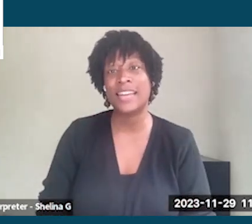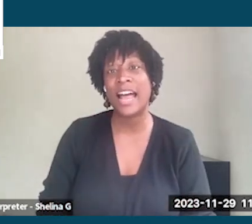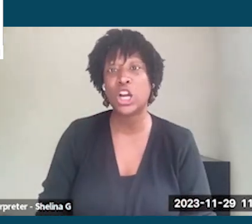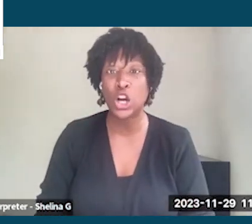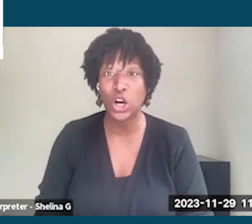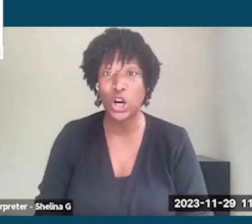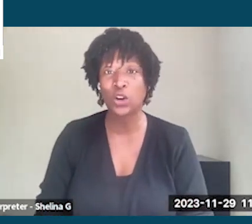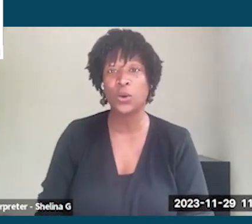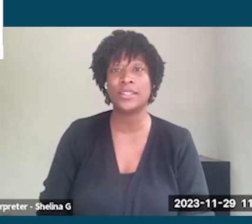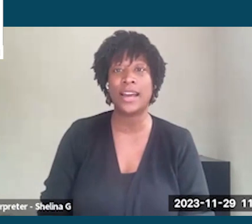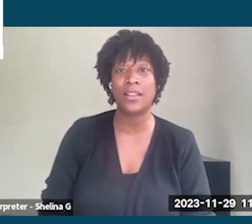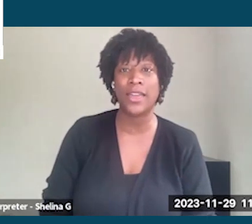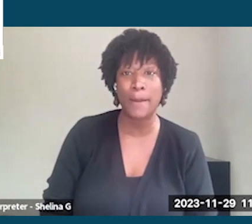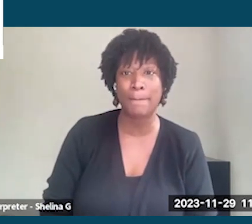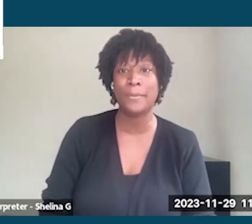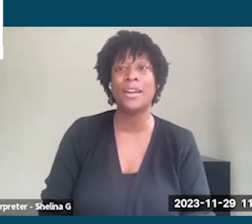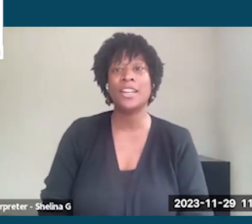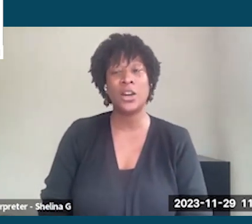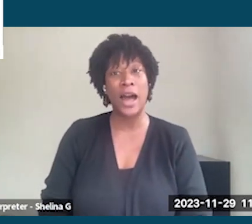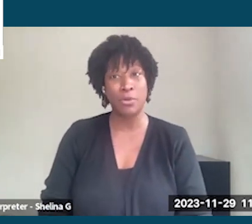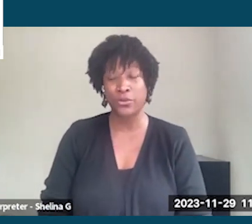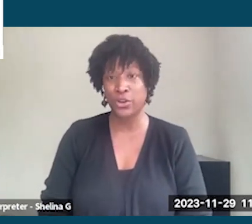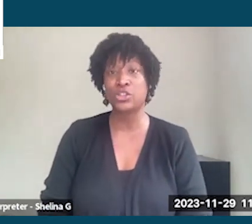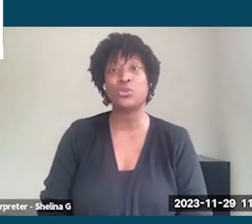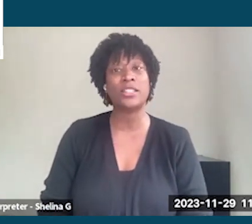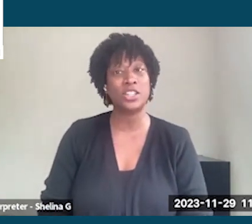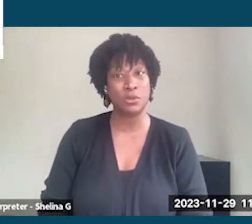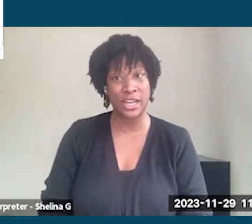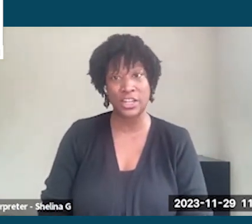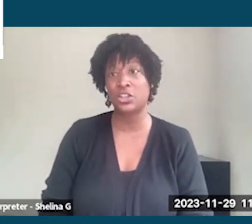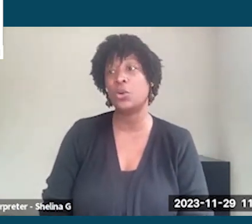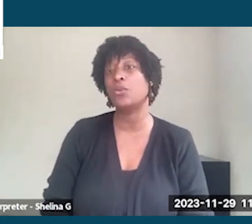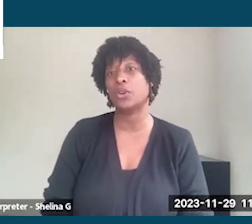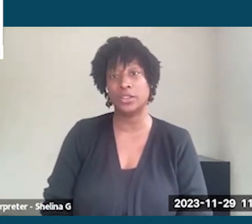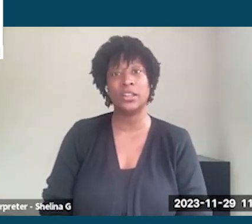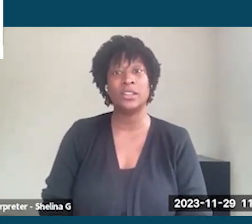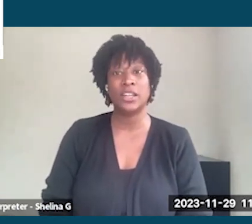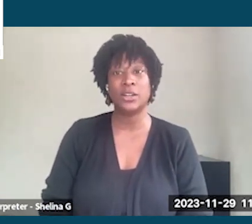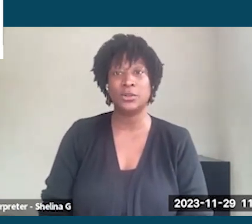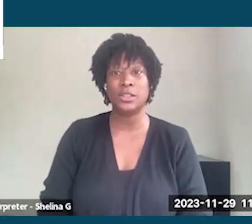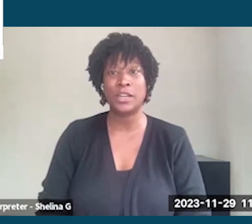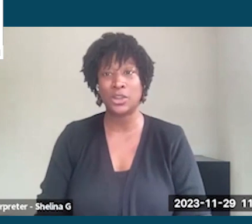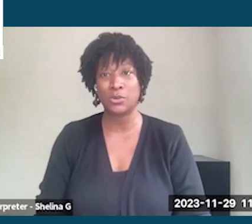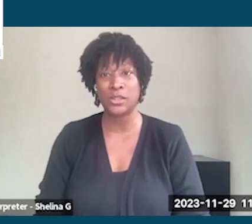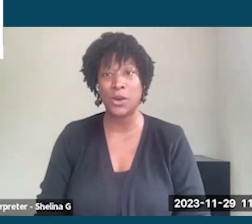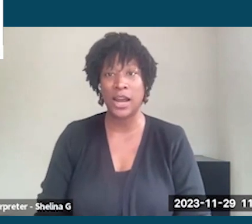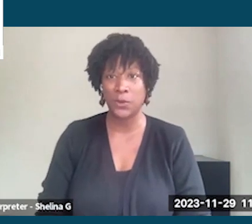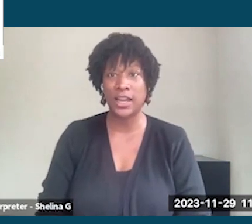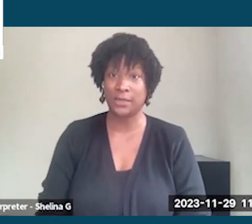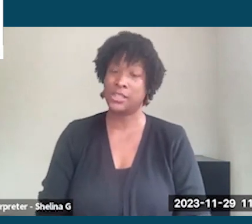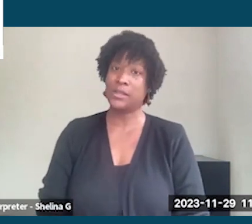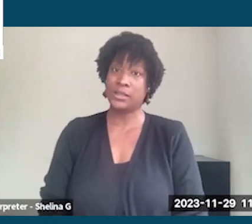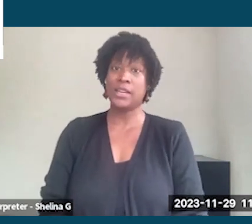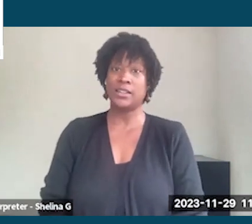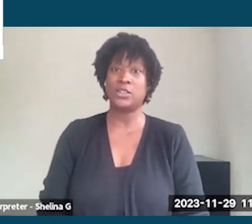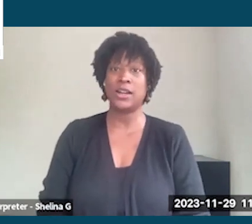like tell her or tell them. I prefer direct communication over, speaking through someone. I